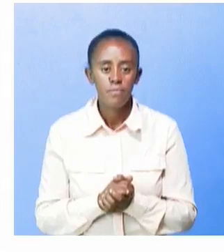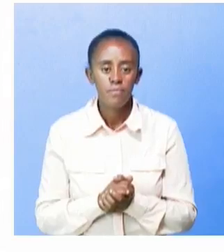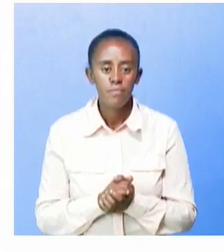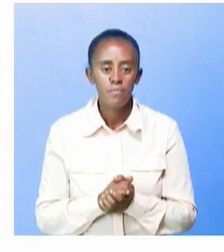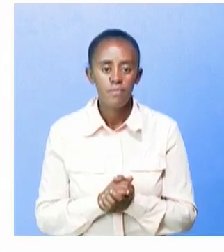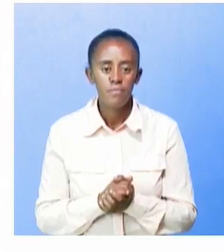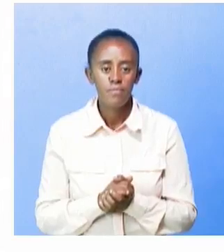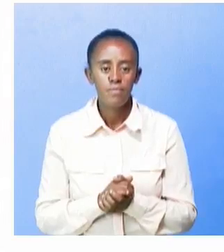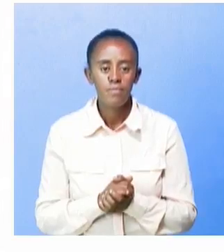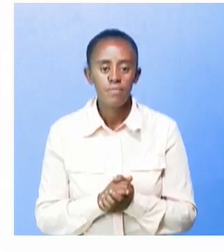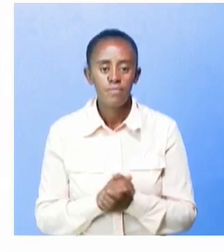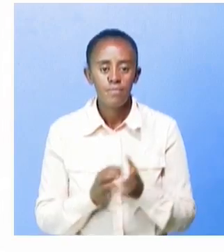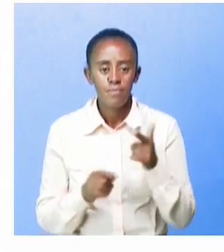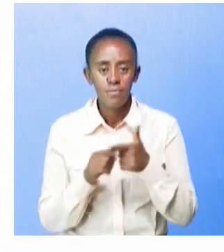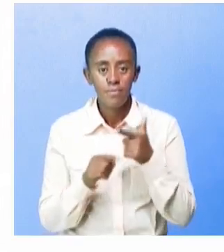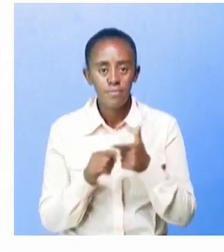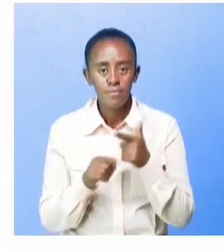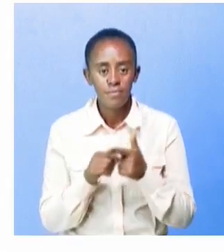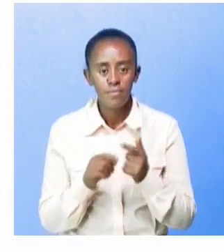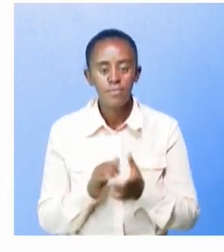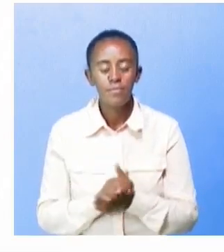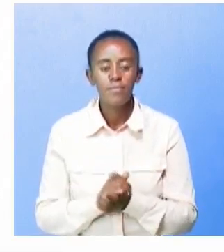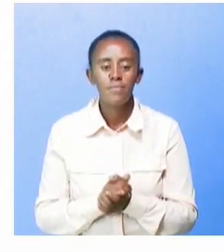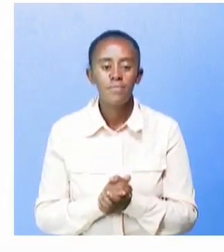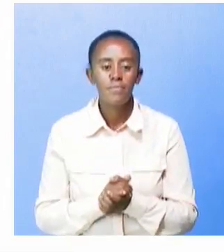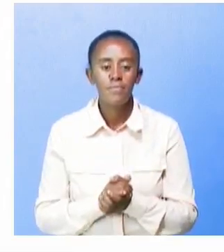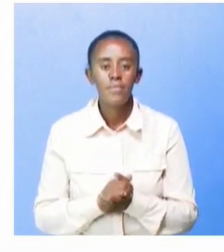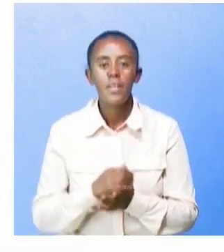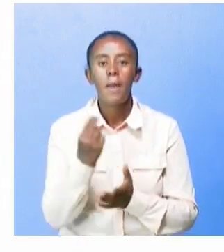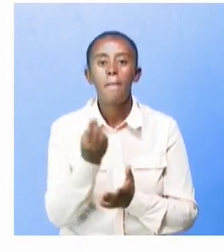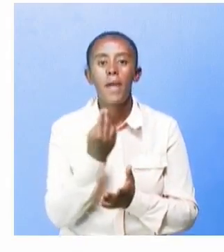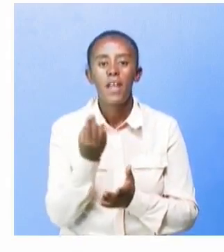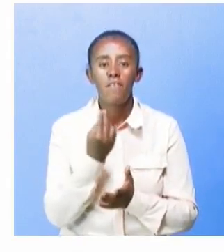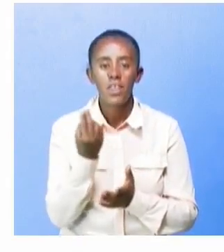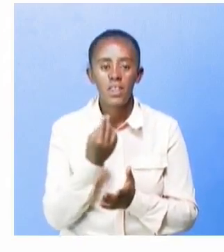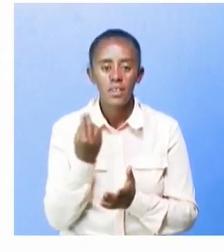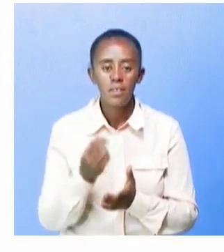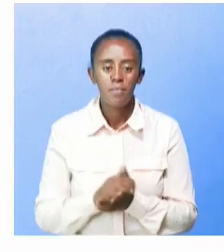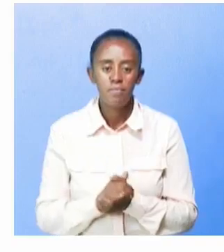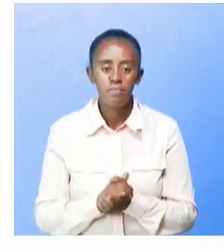Volunteer. The second one is benefit.